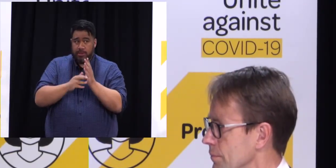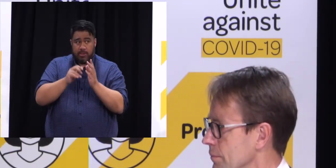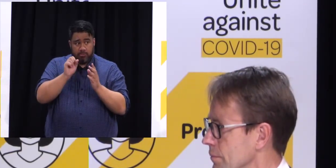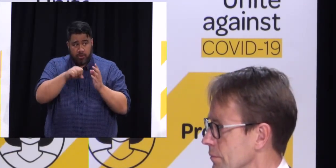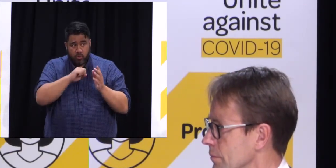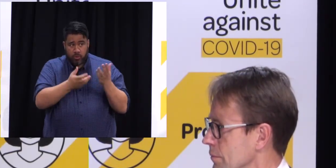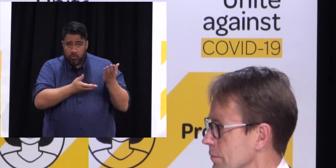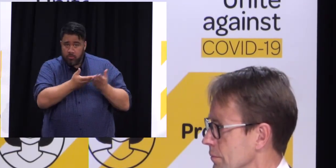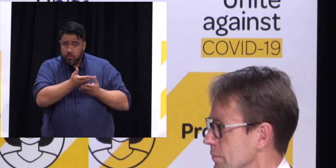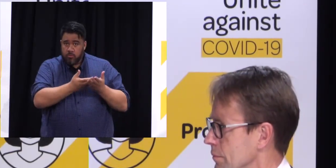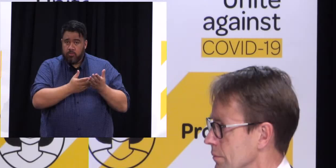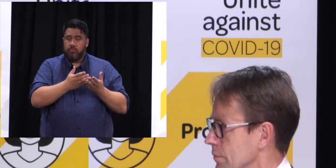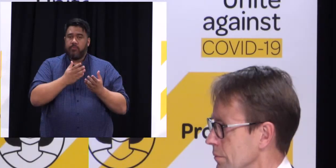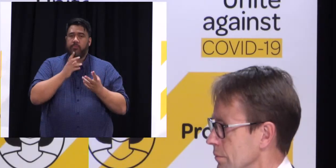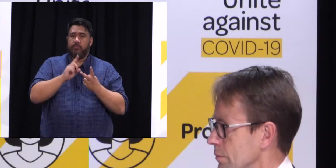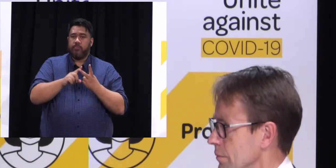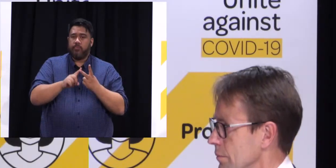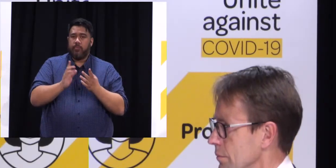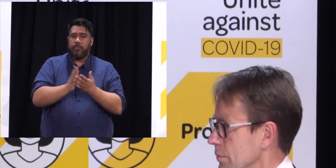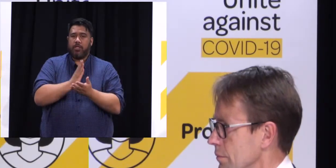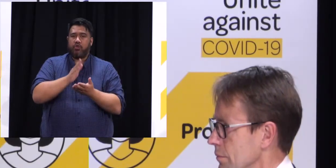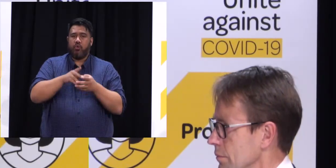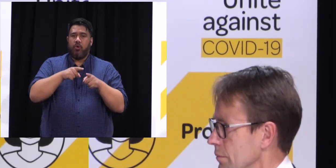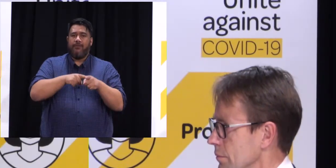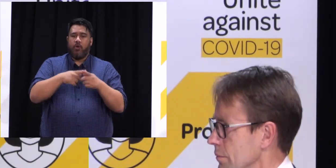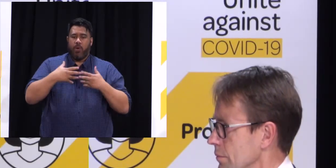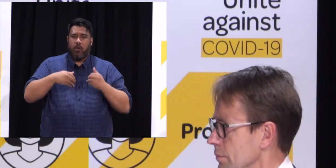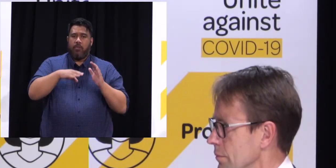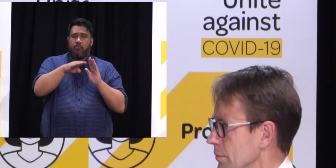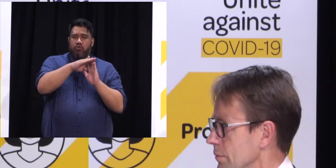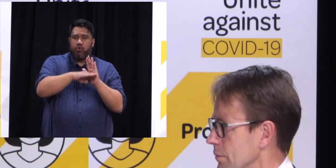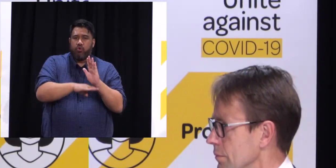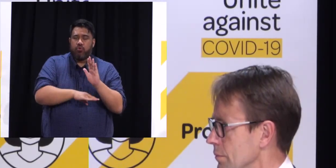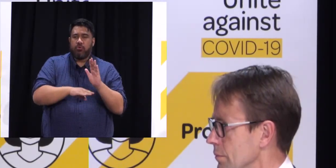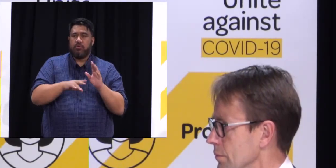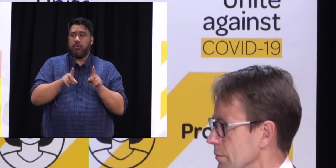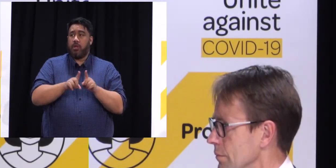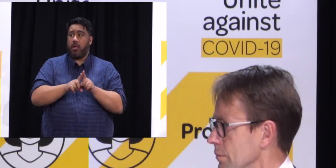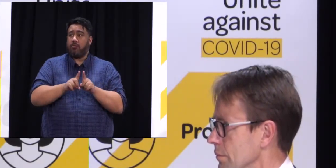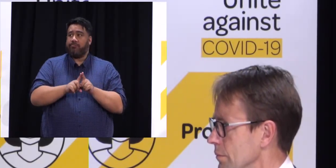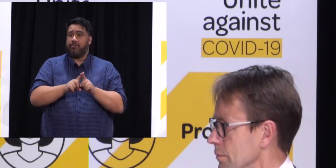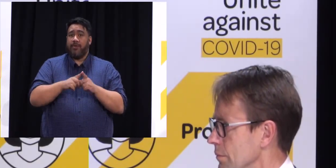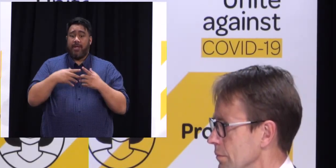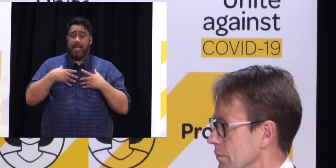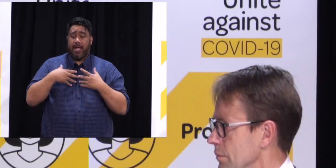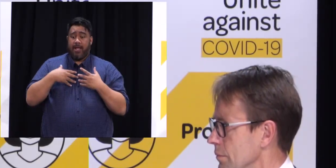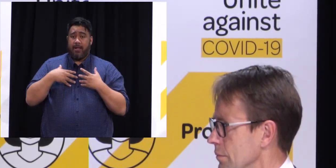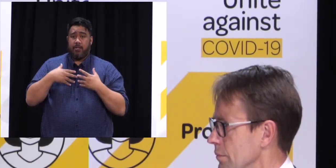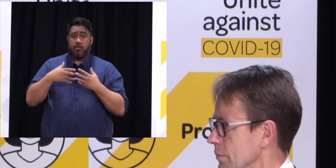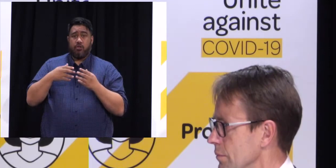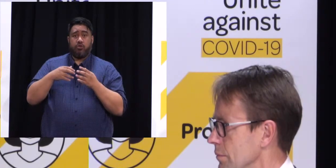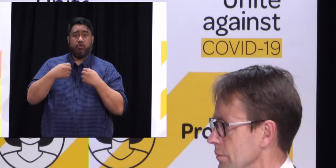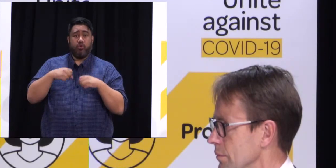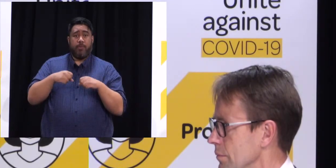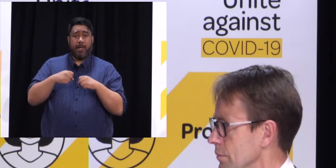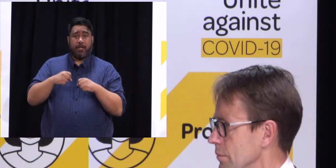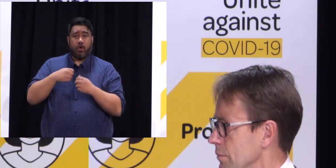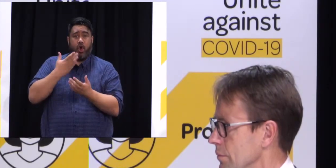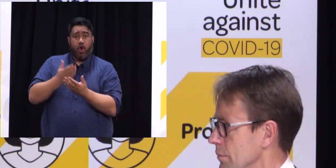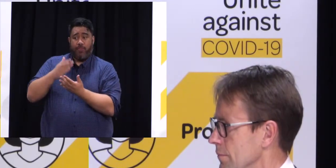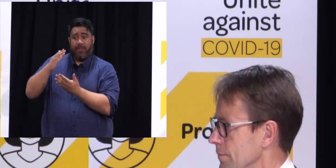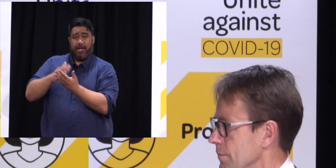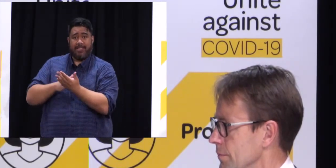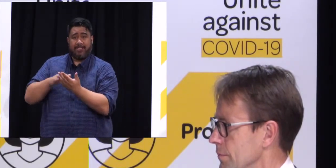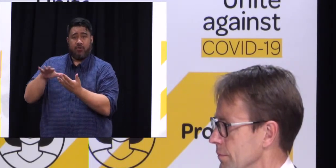are ensuring that we're consistent in our health protocols, so that if we do have a supermarket at a location of interest, we're working with the chains to ensure that they are